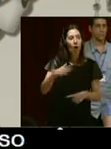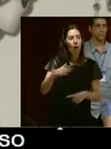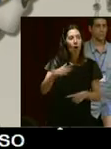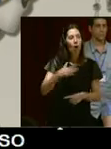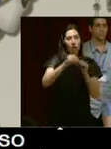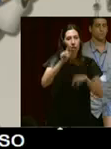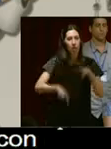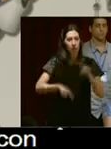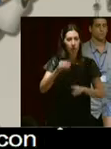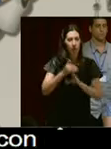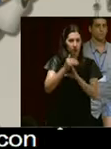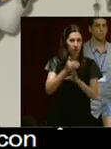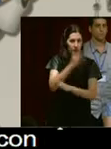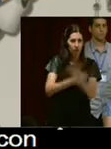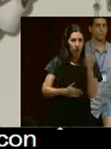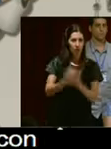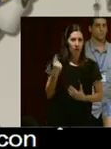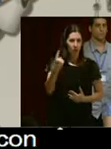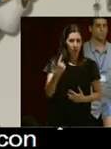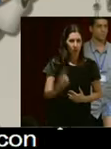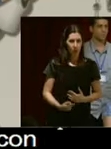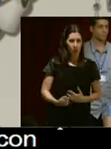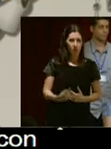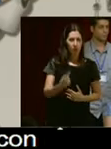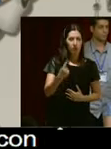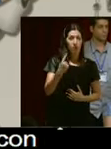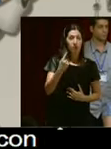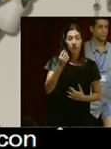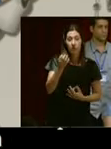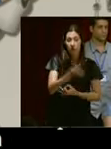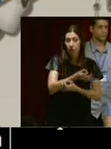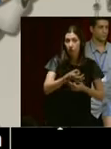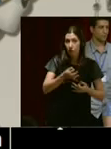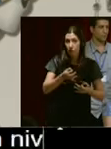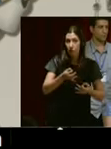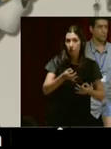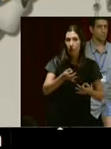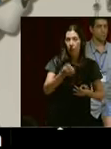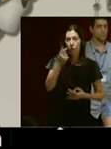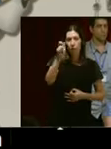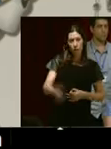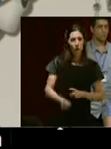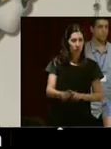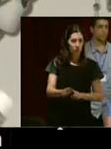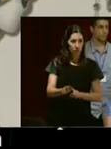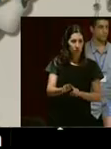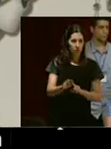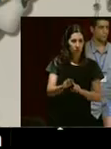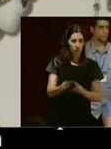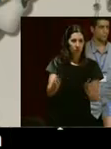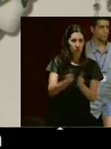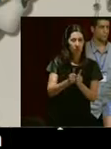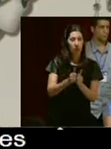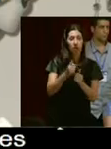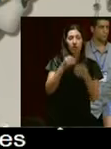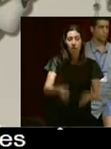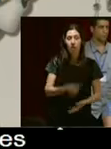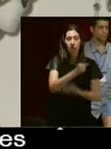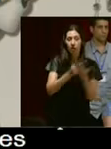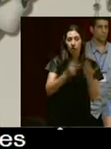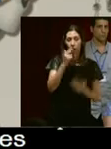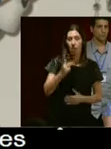and according to their capacities, they will be able to have it running. In the worst of cases, someone will need